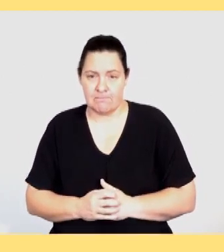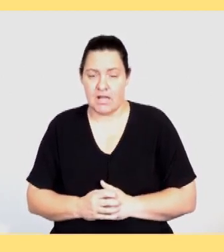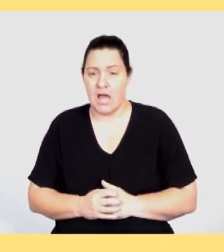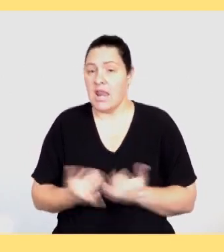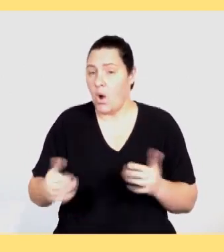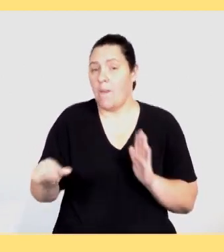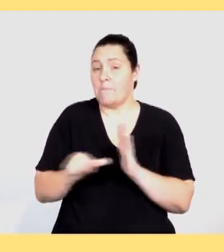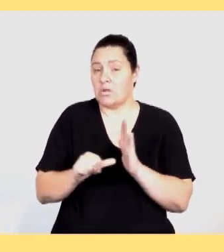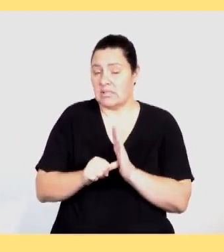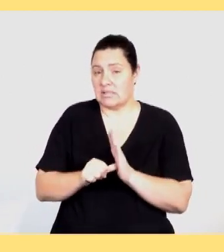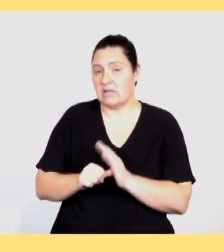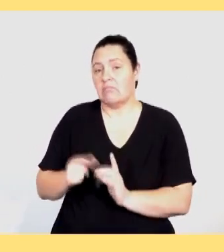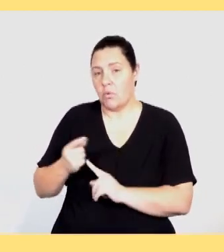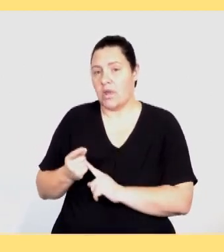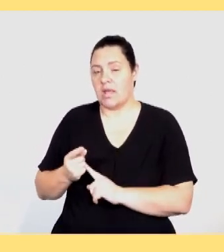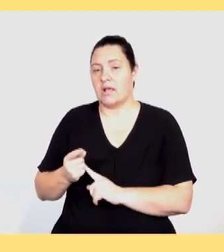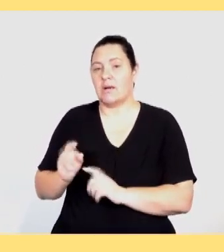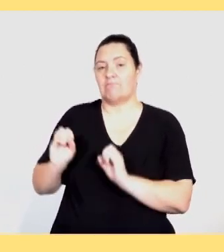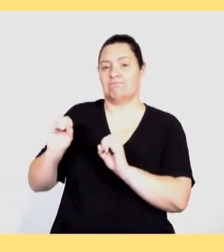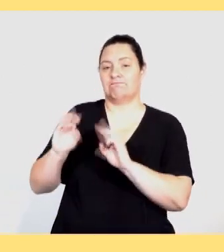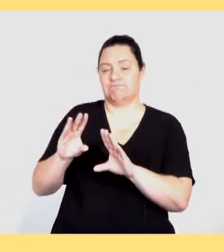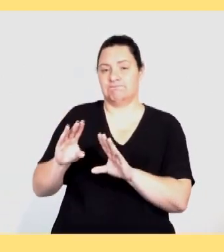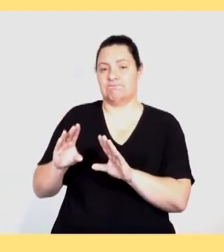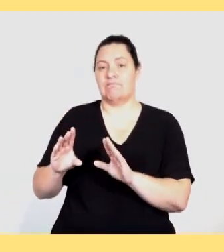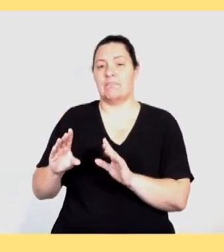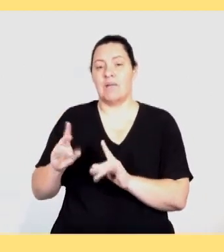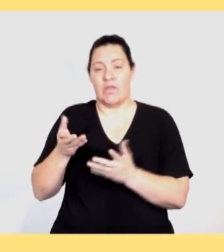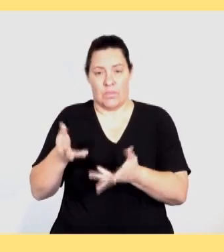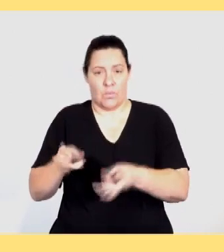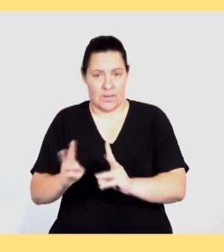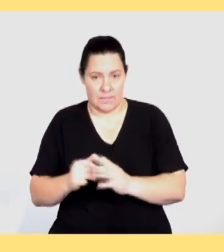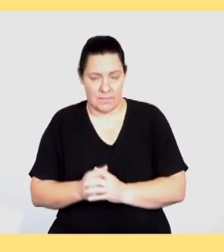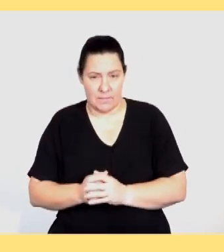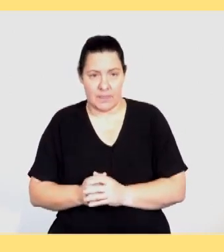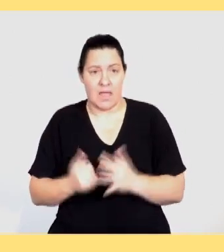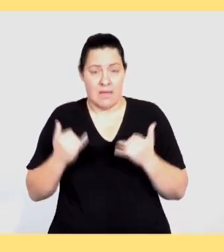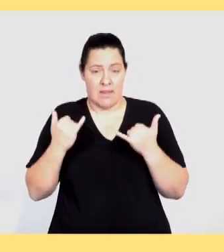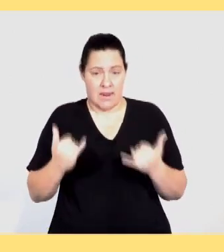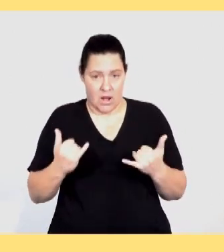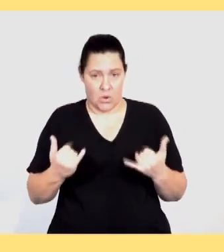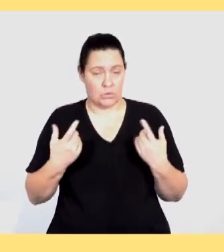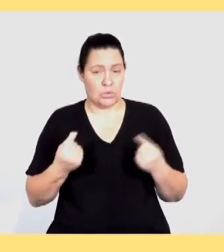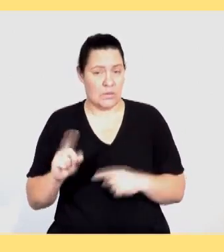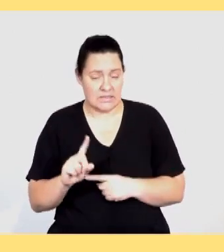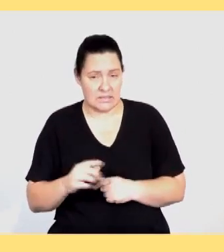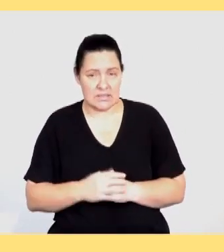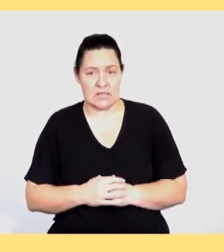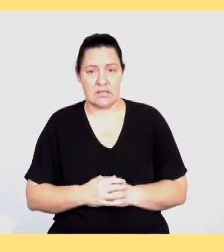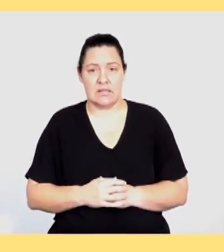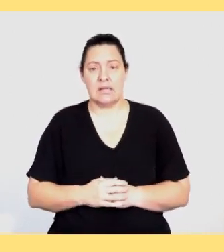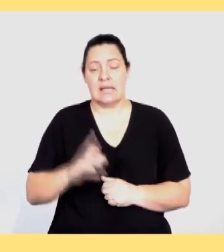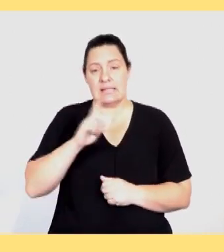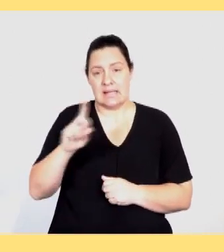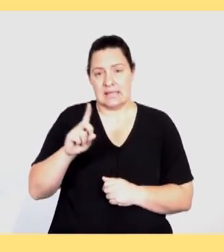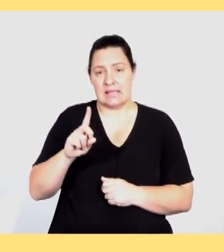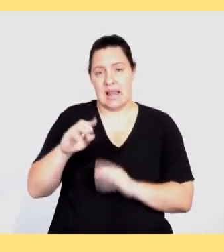1,250. Very important that we post in this fashion. We are now going to quickly do what we call